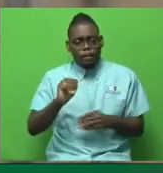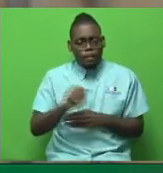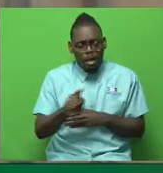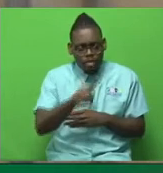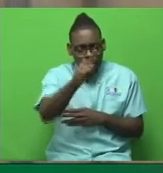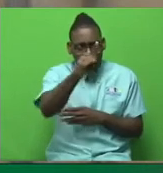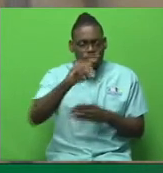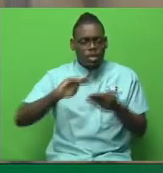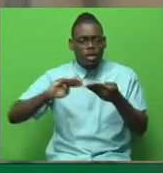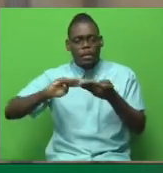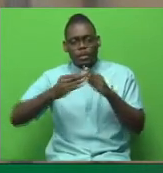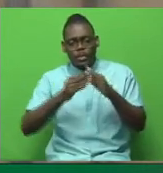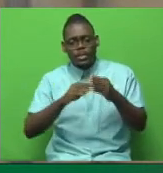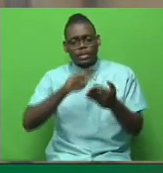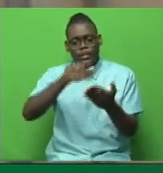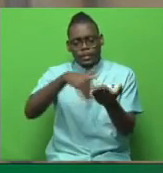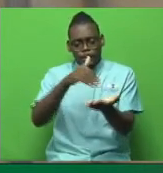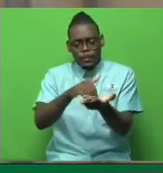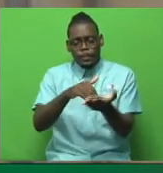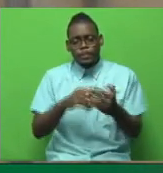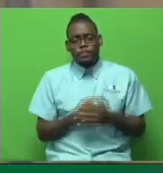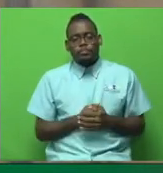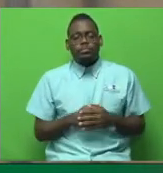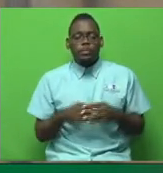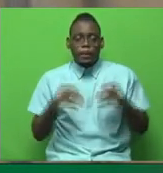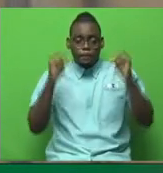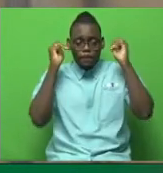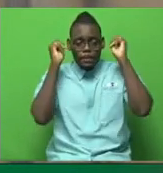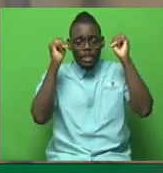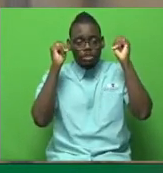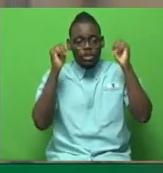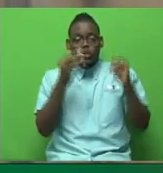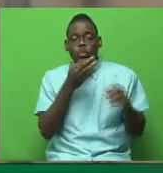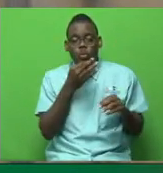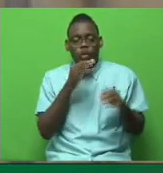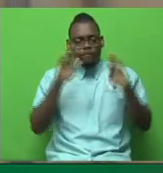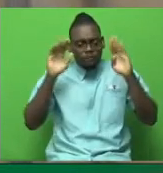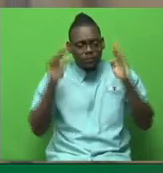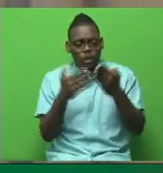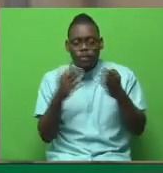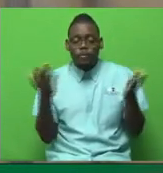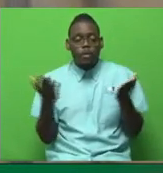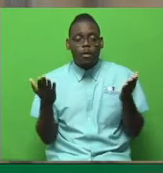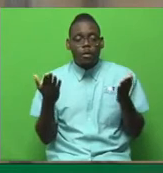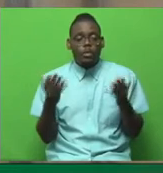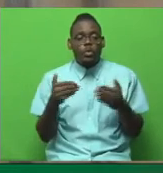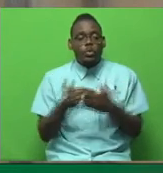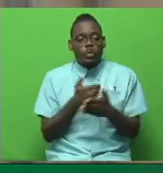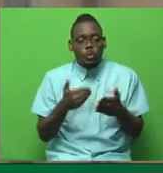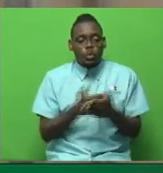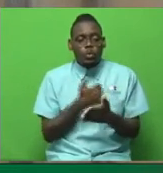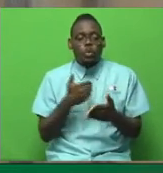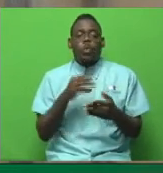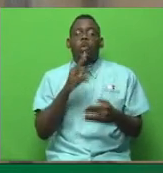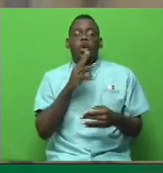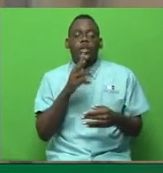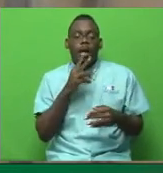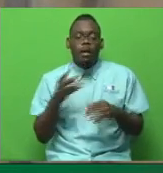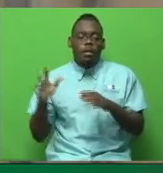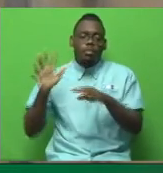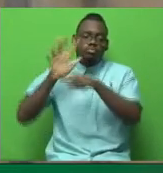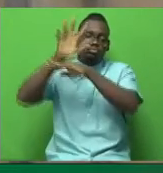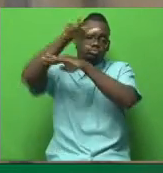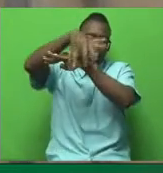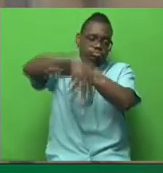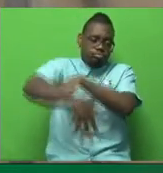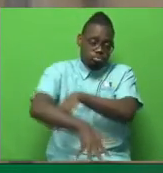looking to the ministry agriculture Mr Deputy speaker frillas Cuevas fishing Depot we know we need to get that done we are